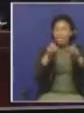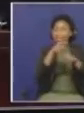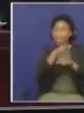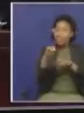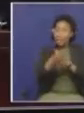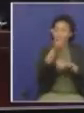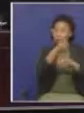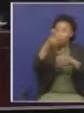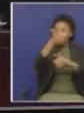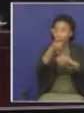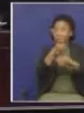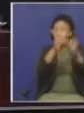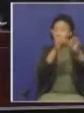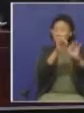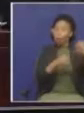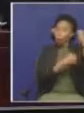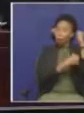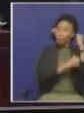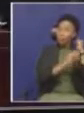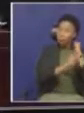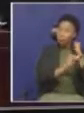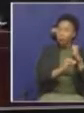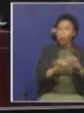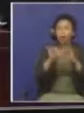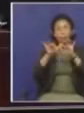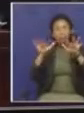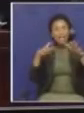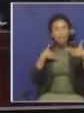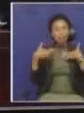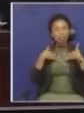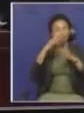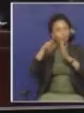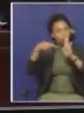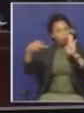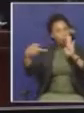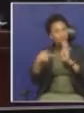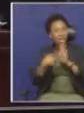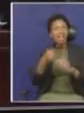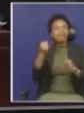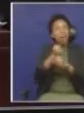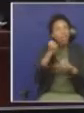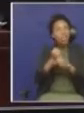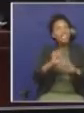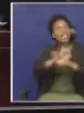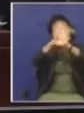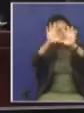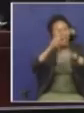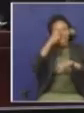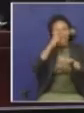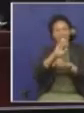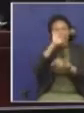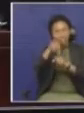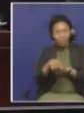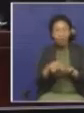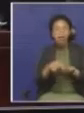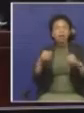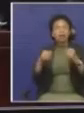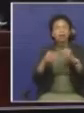also distinguish political and public administration roles and functions, clarifying the political